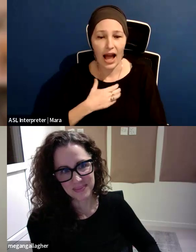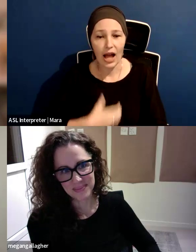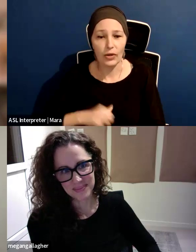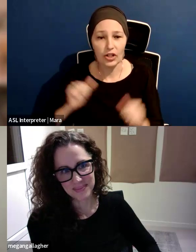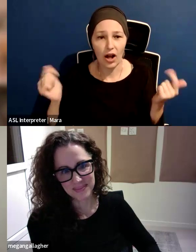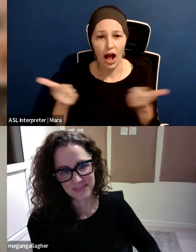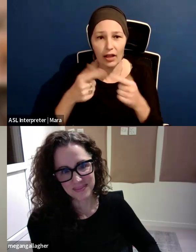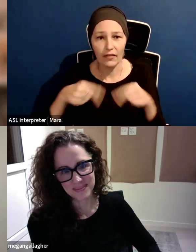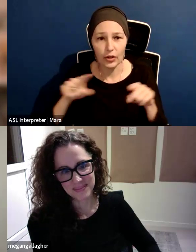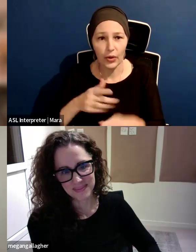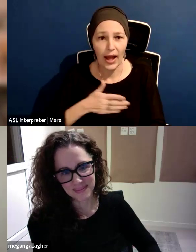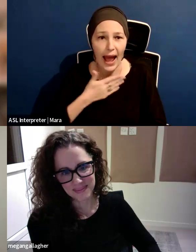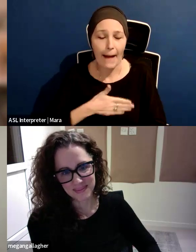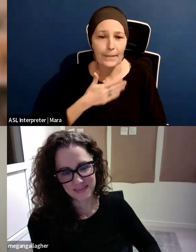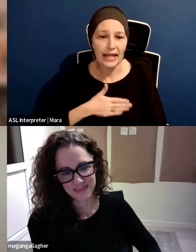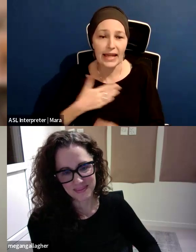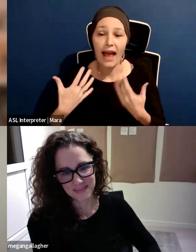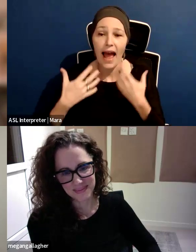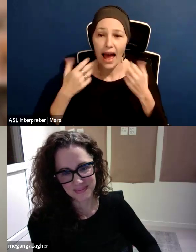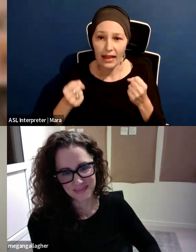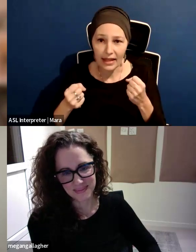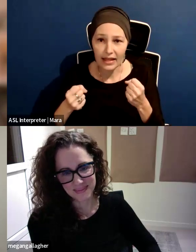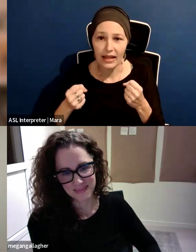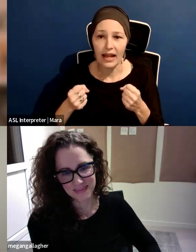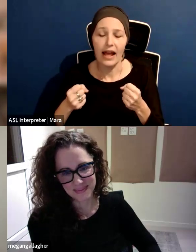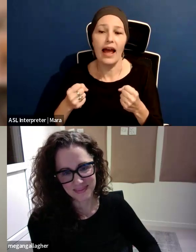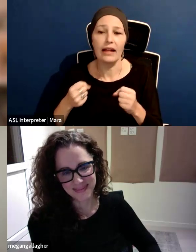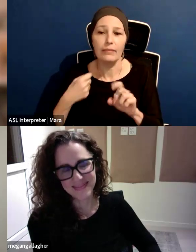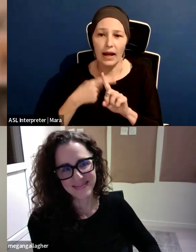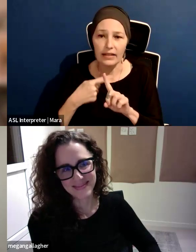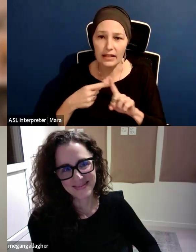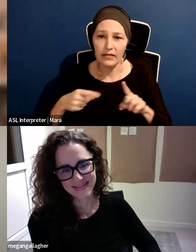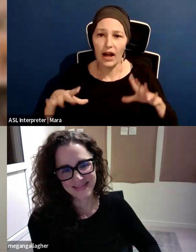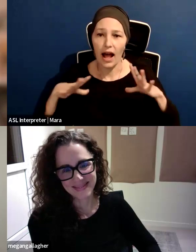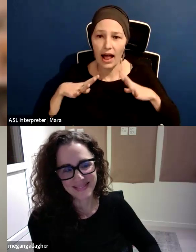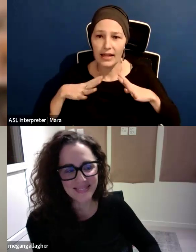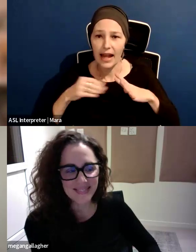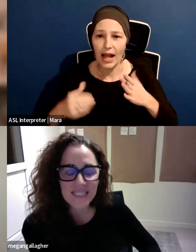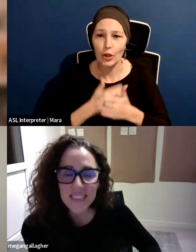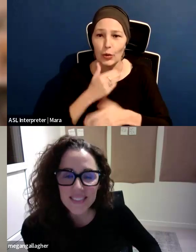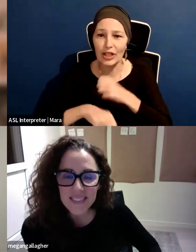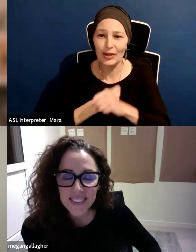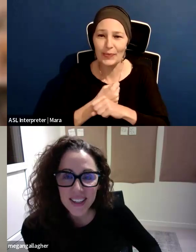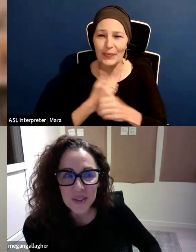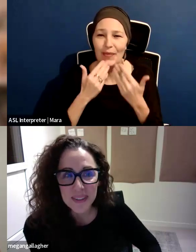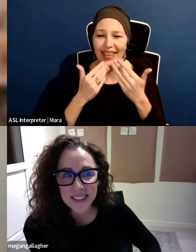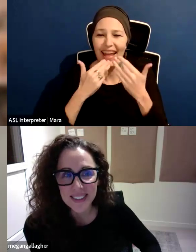very happy and healthy and prosperous holiday and new year. Thank